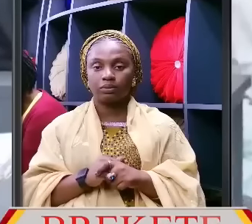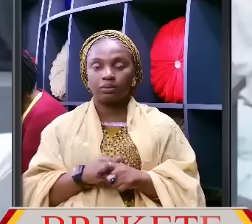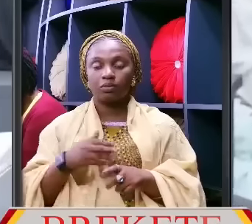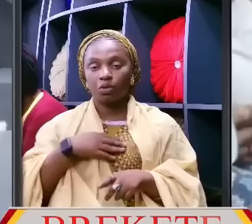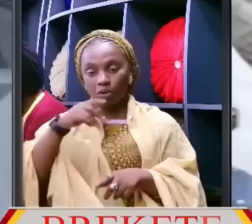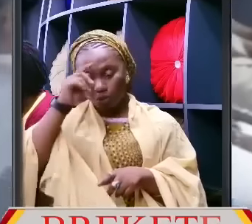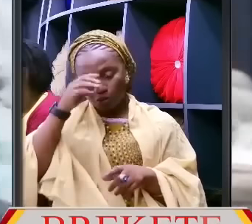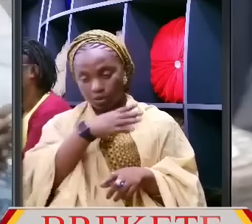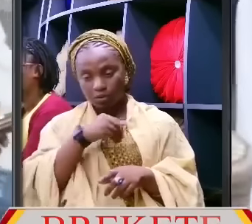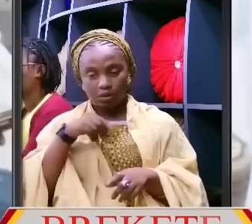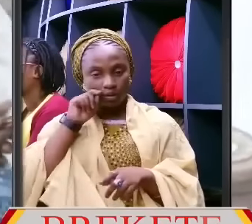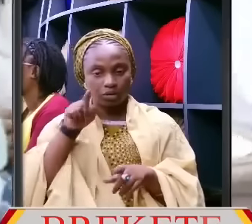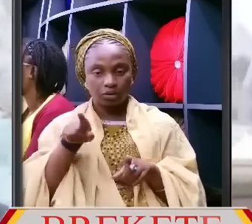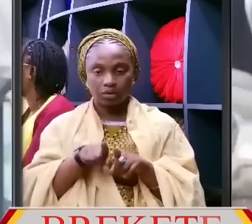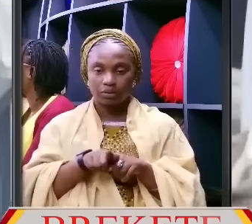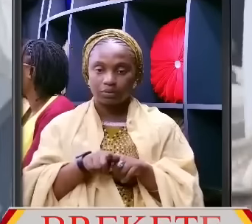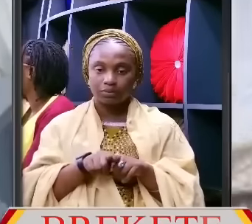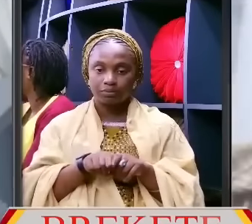My brothers, my sisters,